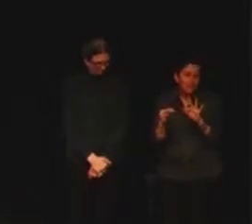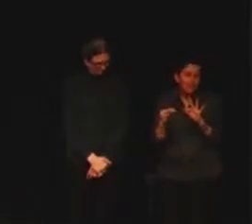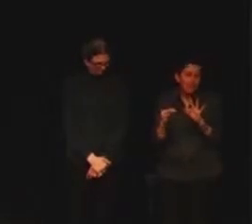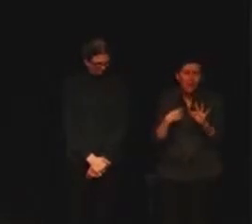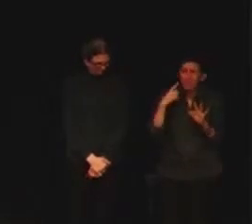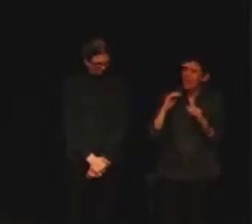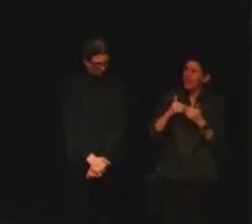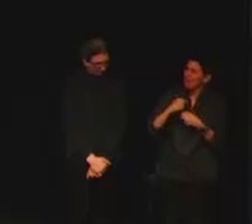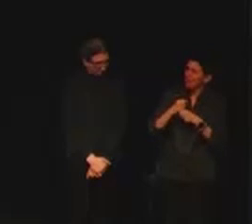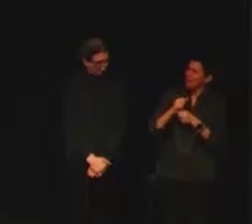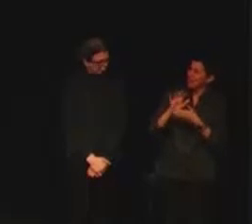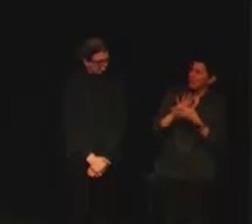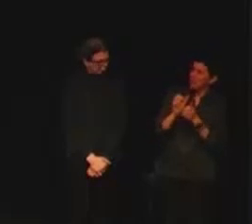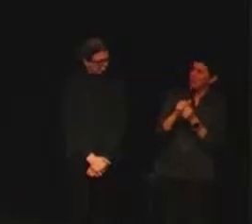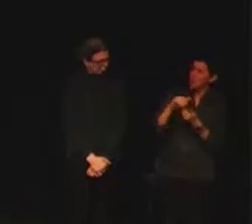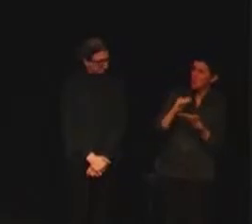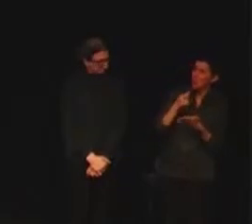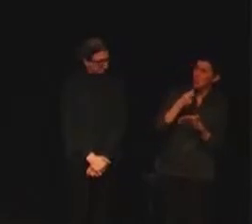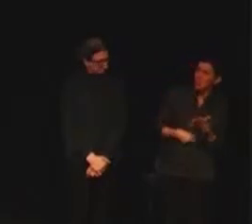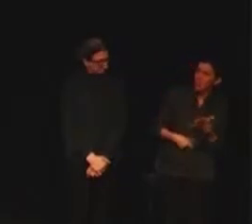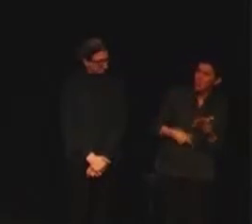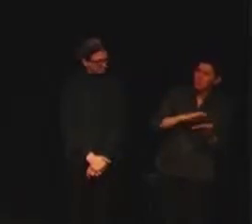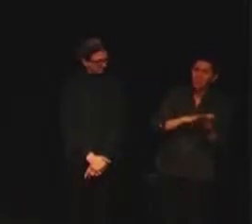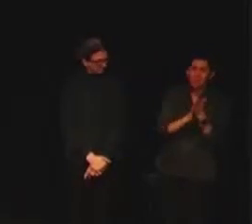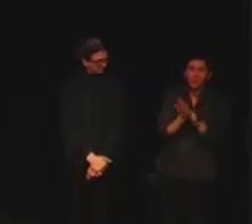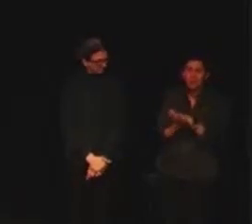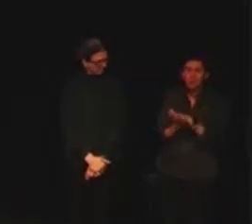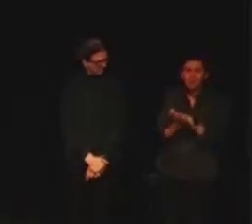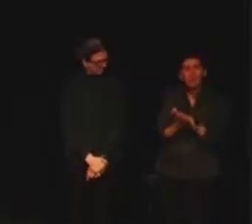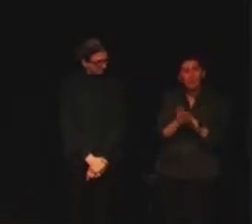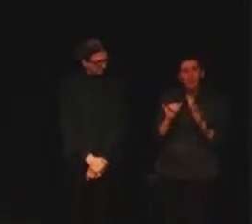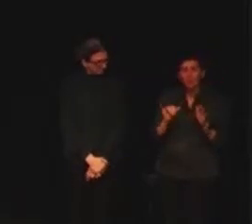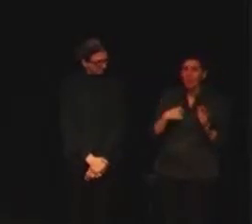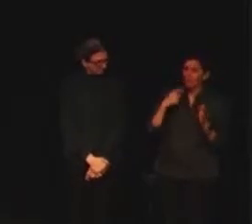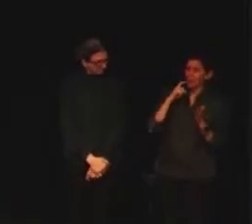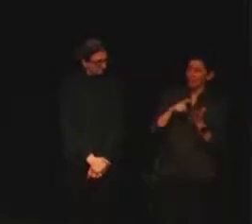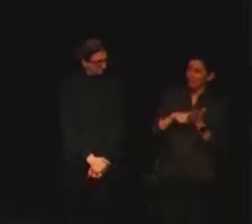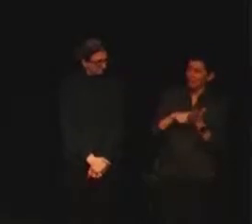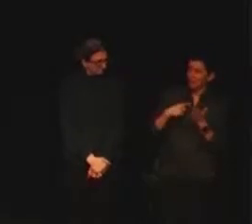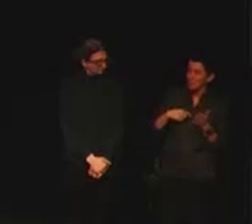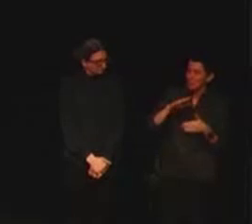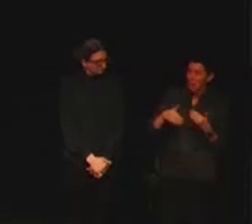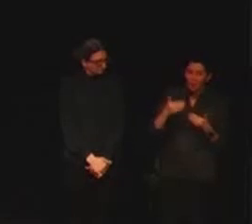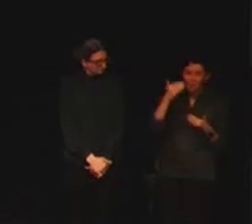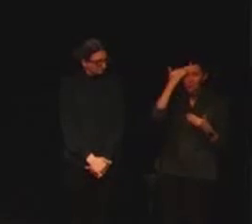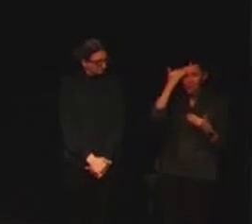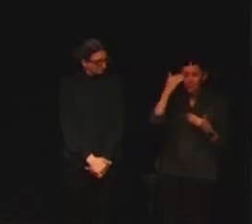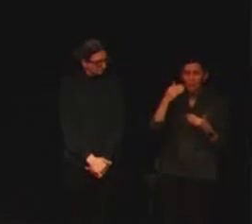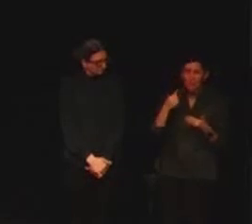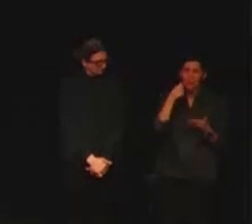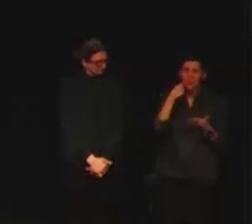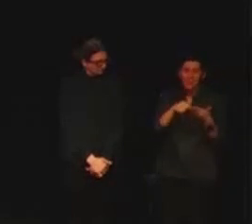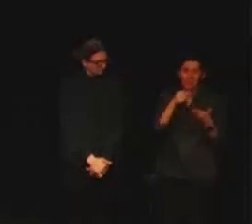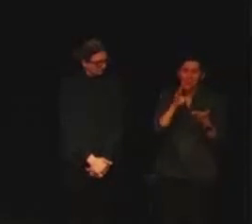I could make the film at a certain budget, but then it became something that I recognized was so universal with the post-it notes. And I